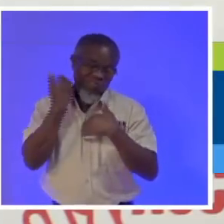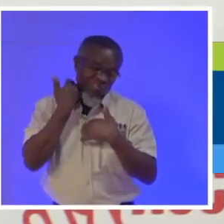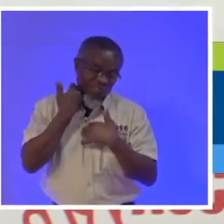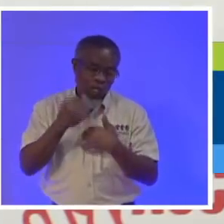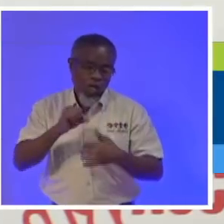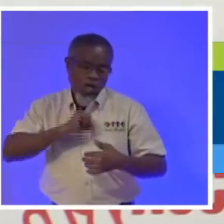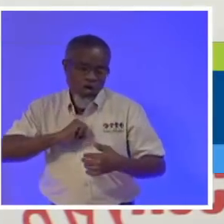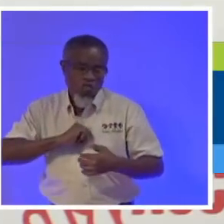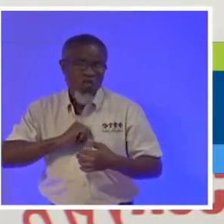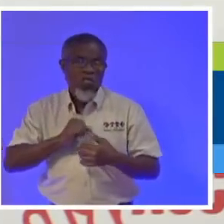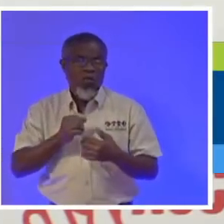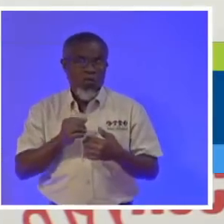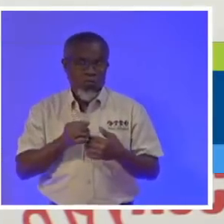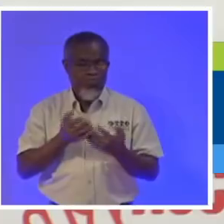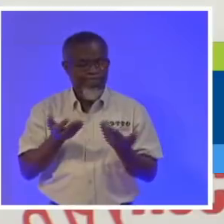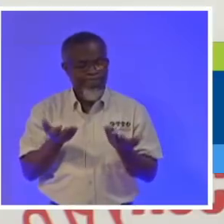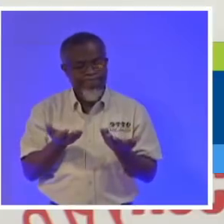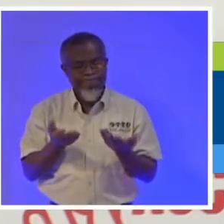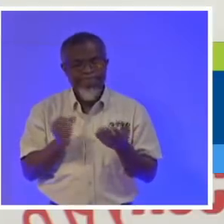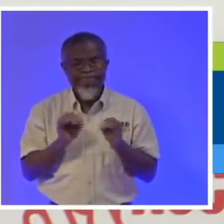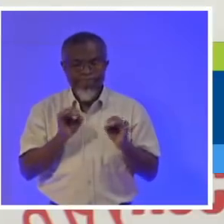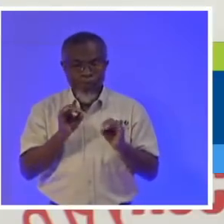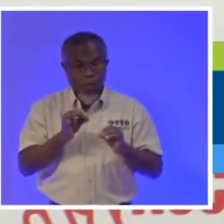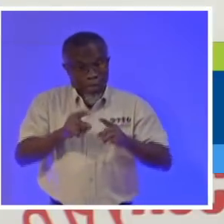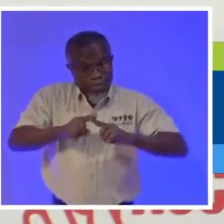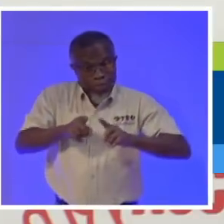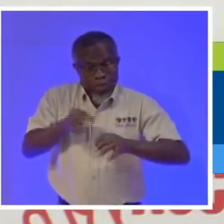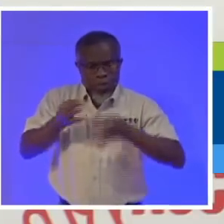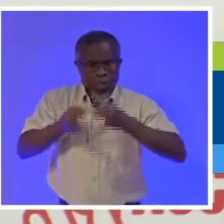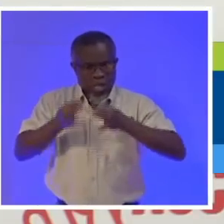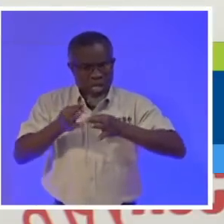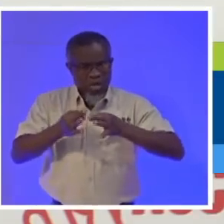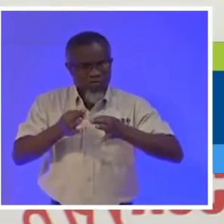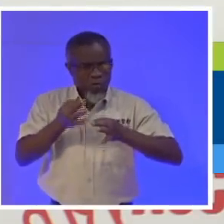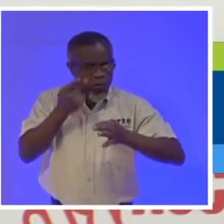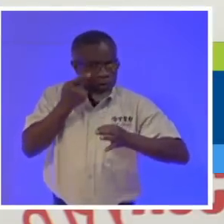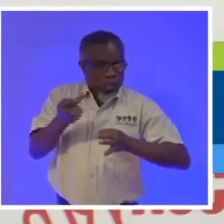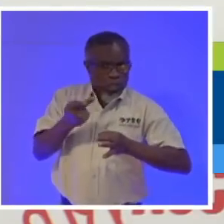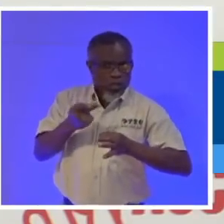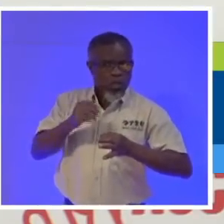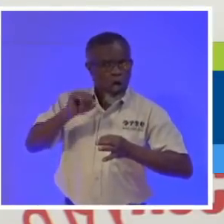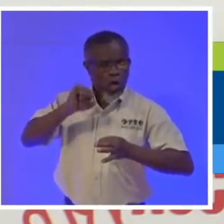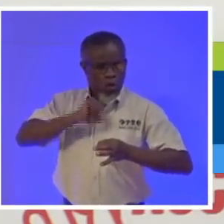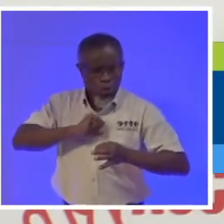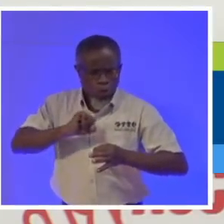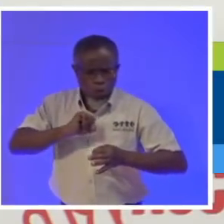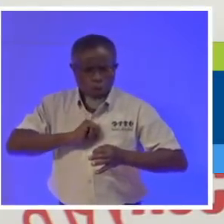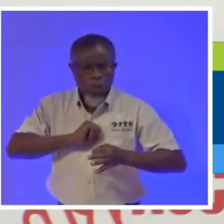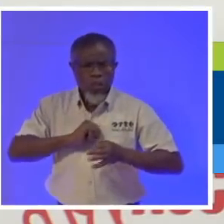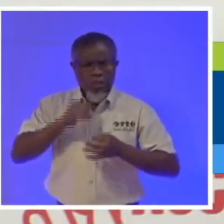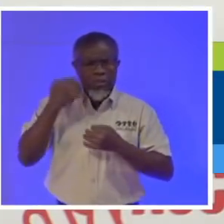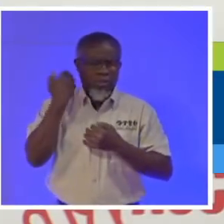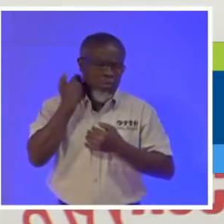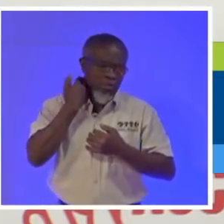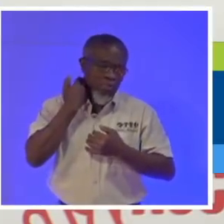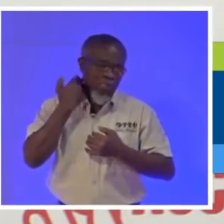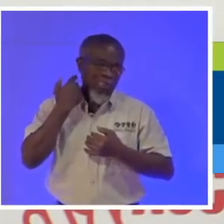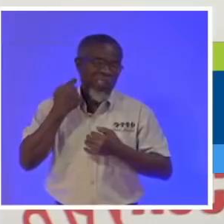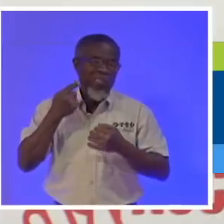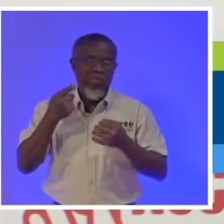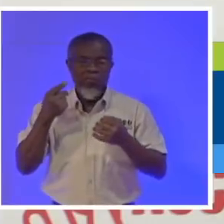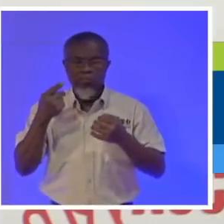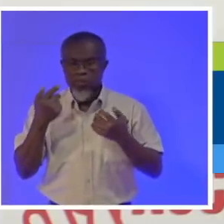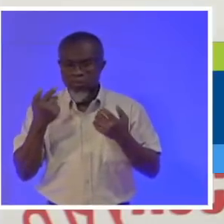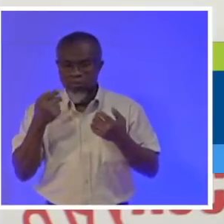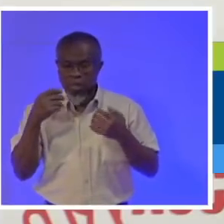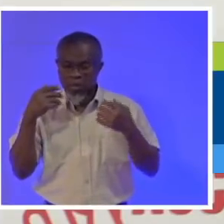you're symptomatic, meaning you're having any of the symptoms that could possibly be COVID, you have a rapid antigen test and it's negative, it doesn't mean we'll ignore